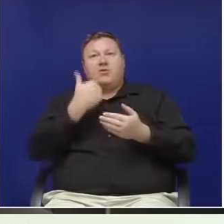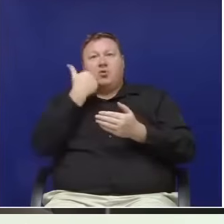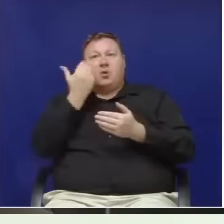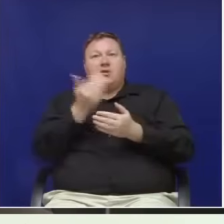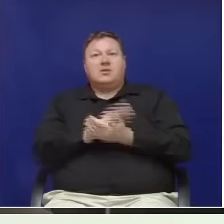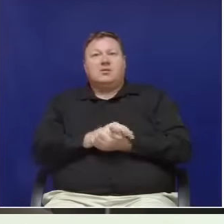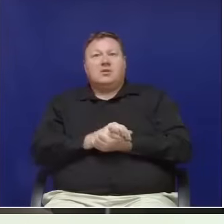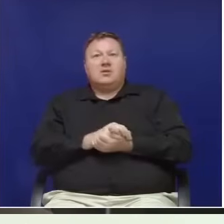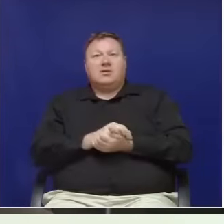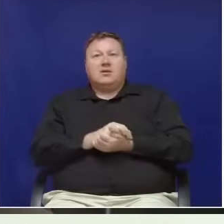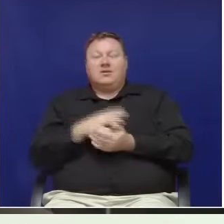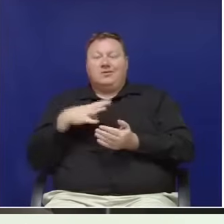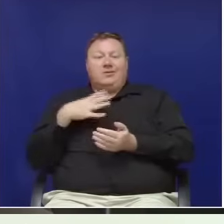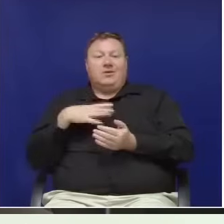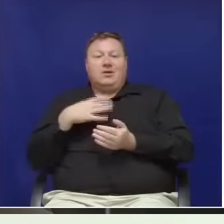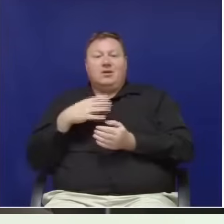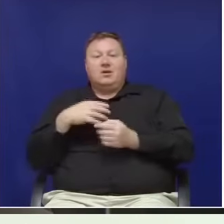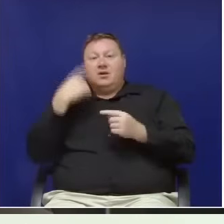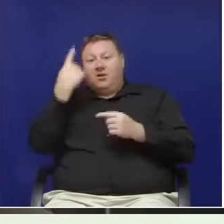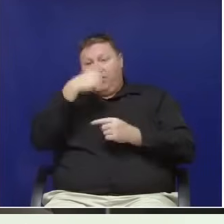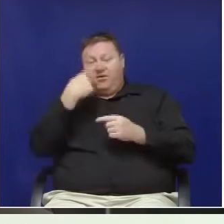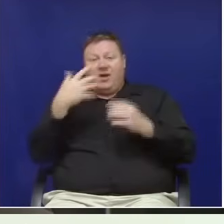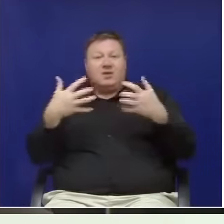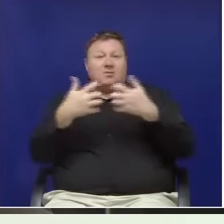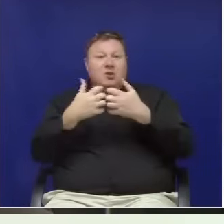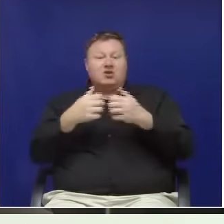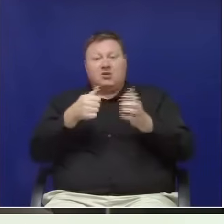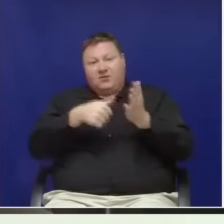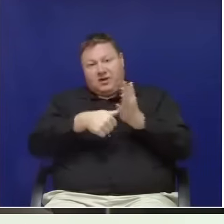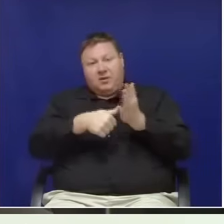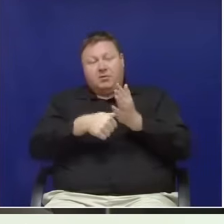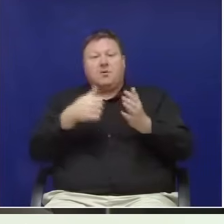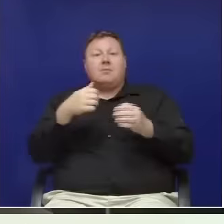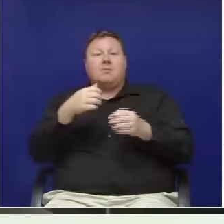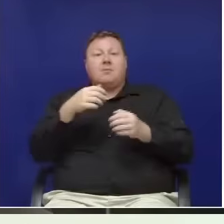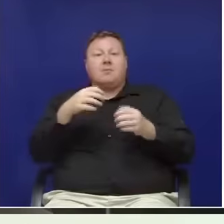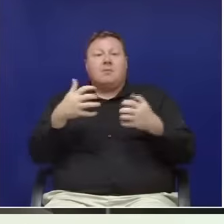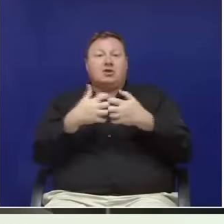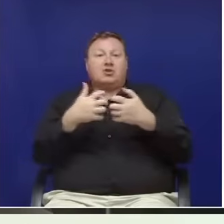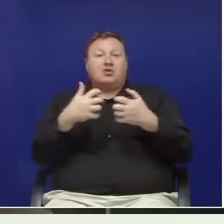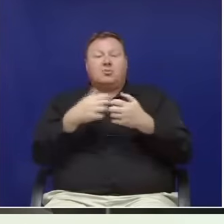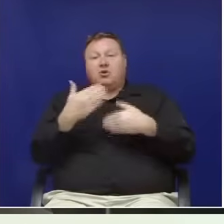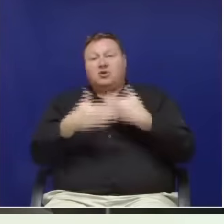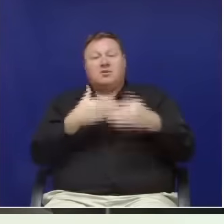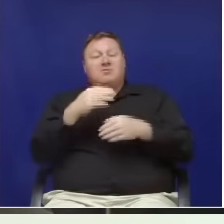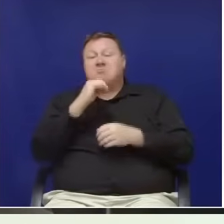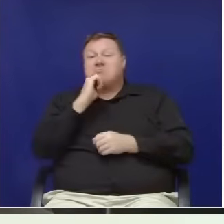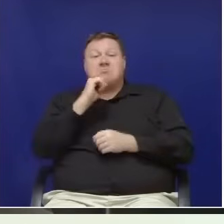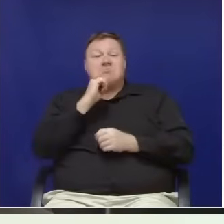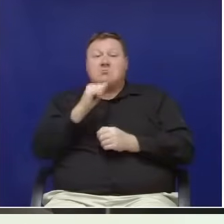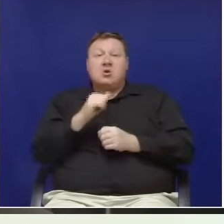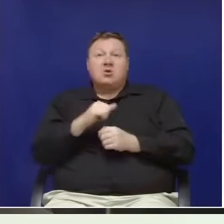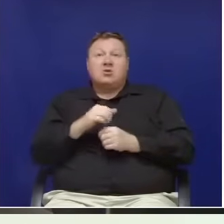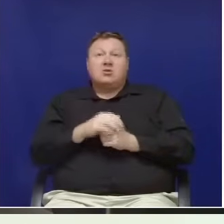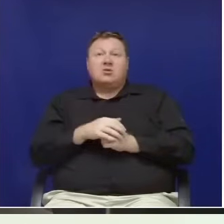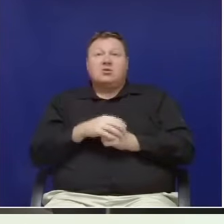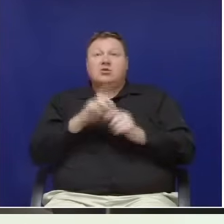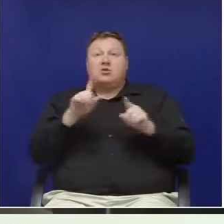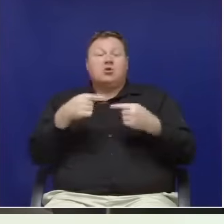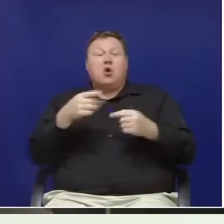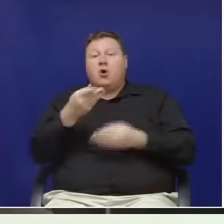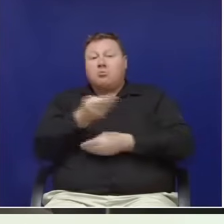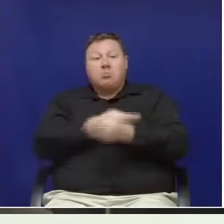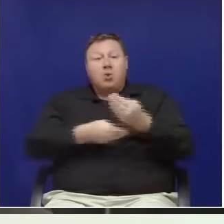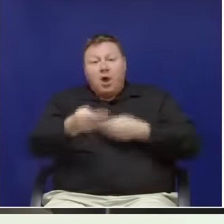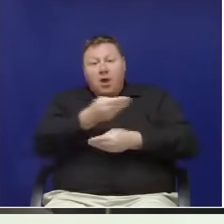for. That's it. If your face matches, if your fingerprint matches, you proceed. If it doesn't, there's no space for you to bribe anyone, there's